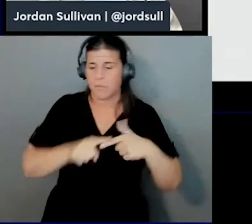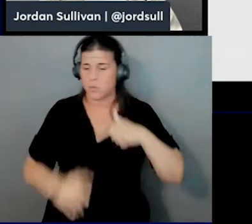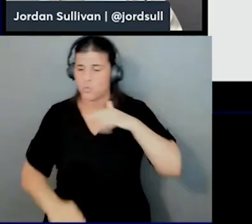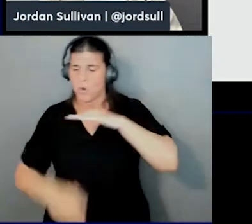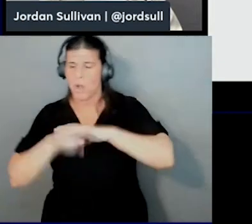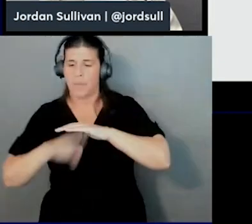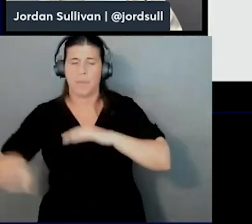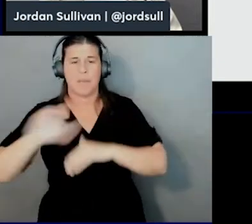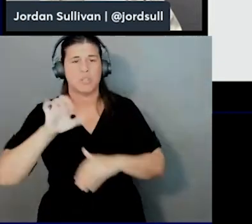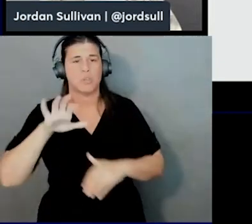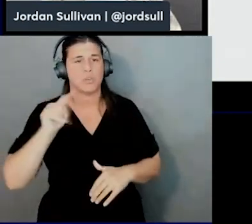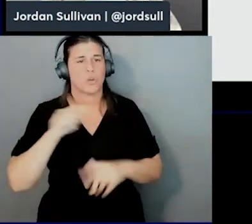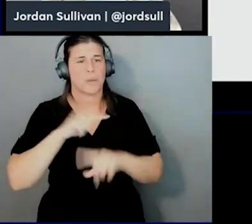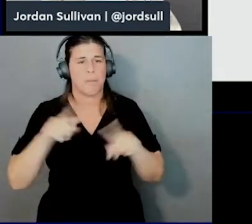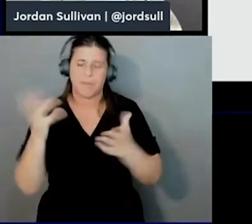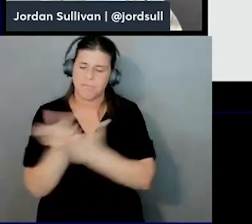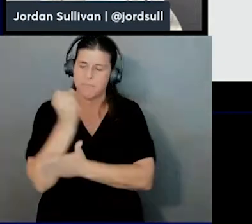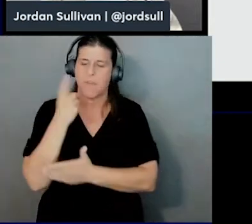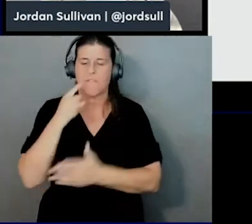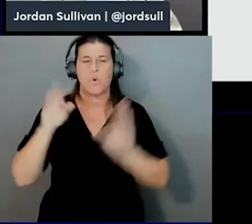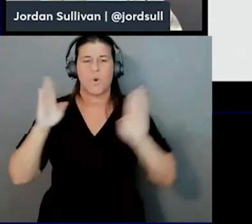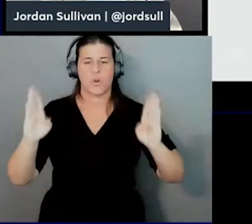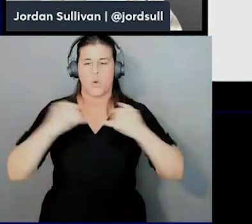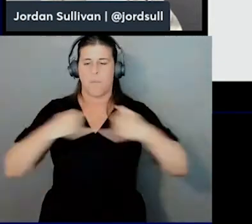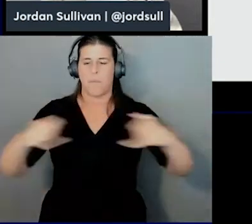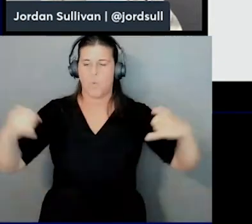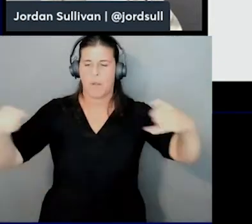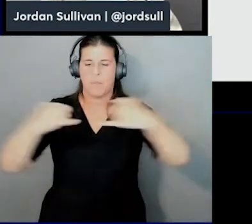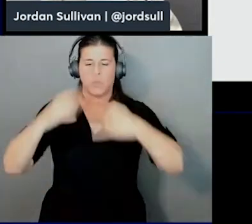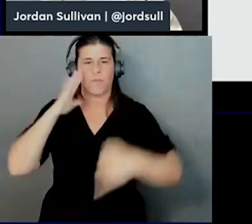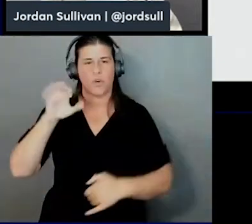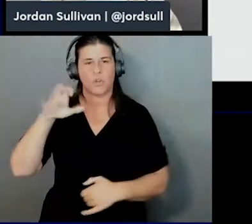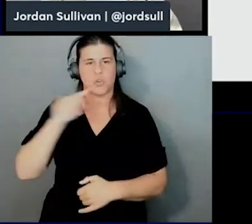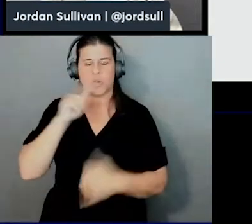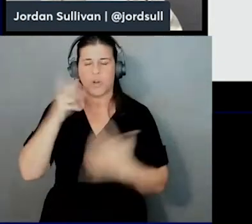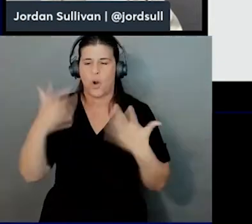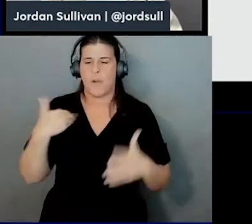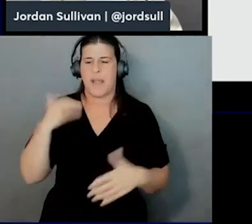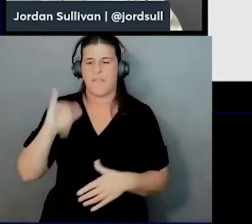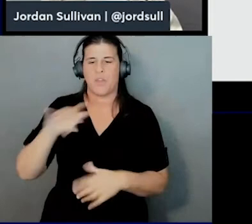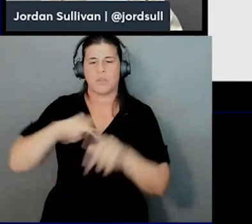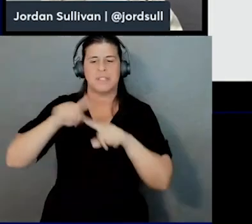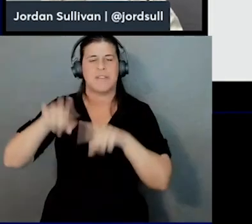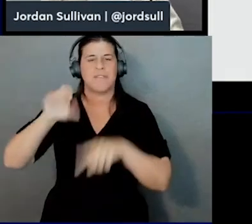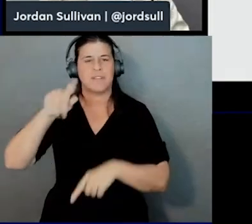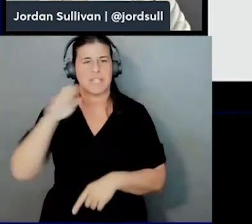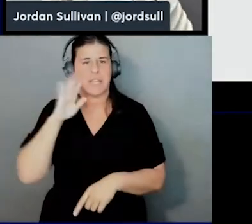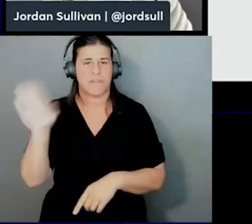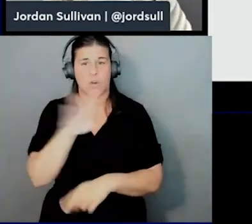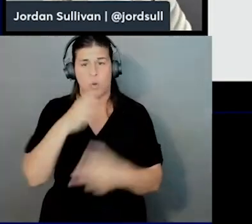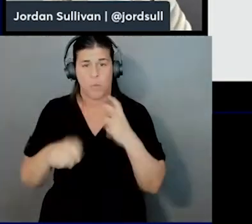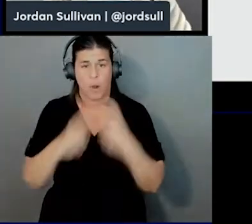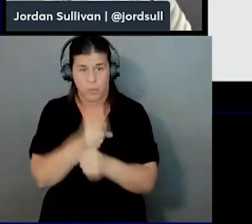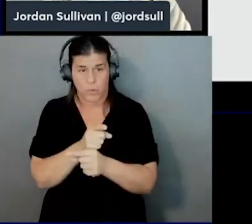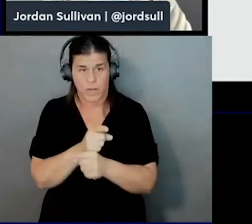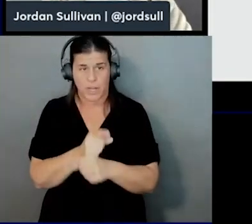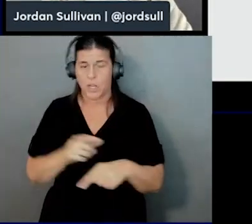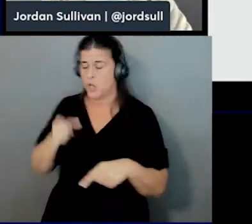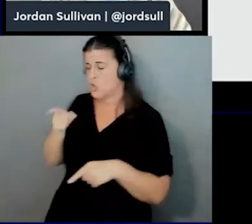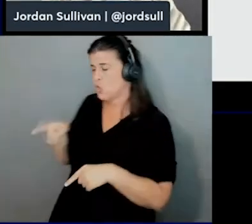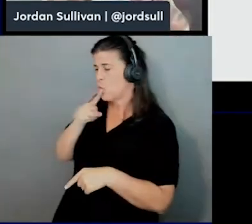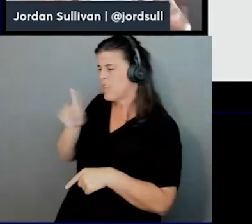like optimize parameters for your circuit to get the eigenstates for your problem, right? So yeah, so this is like an